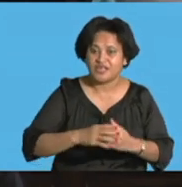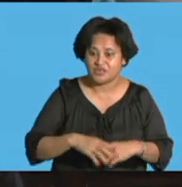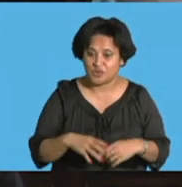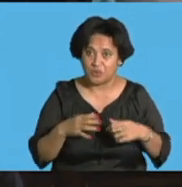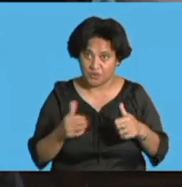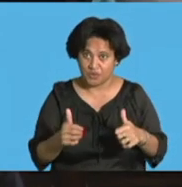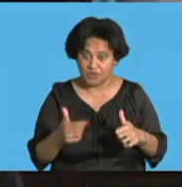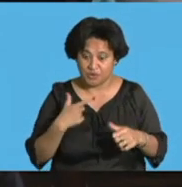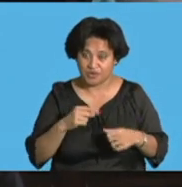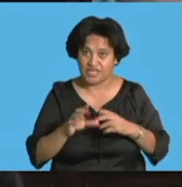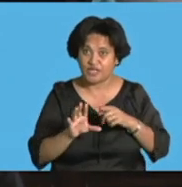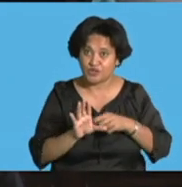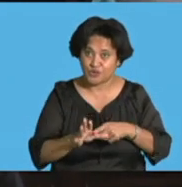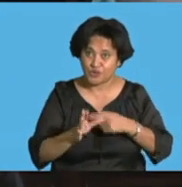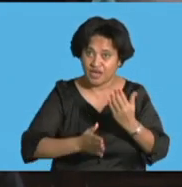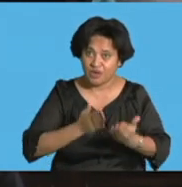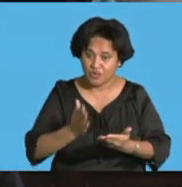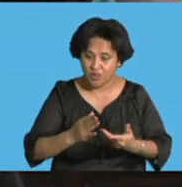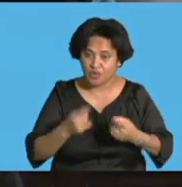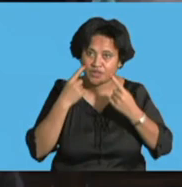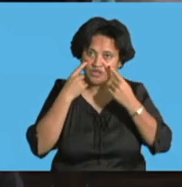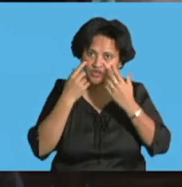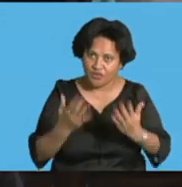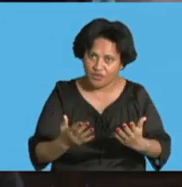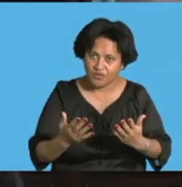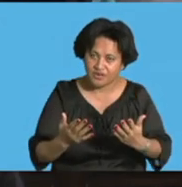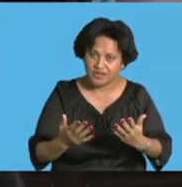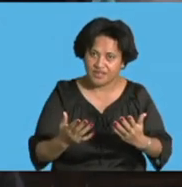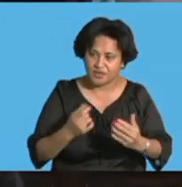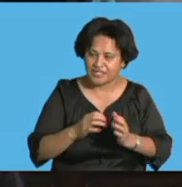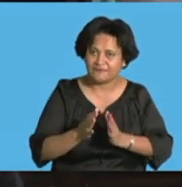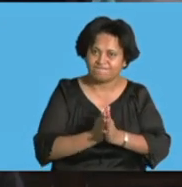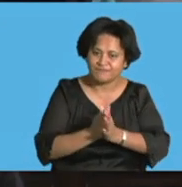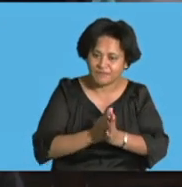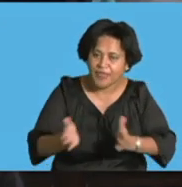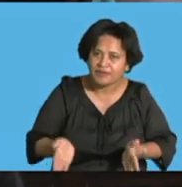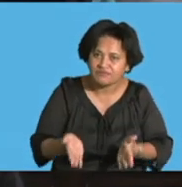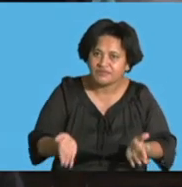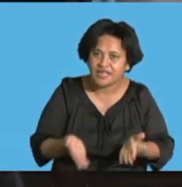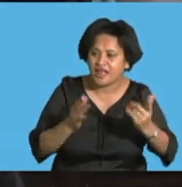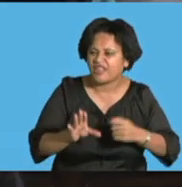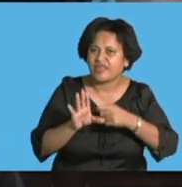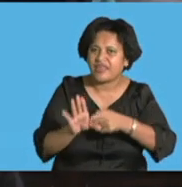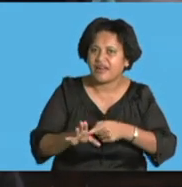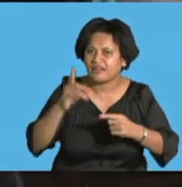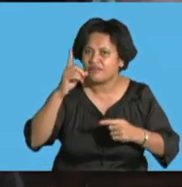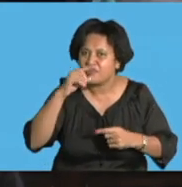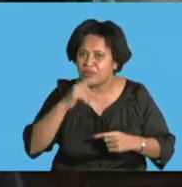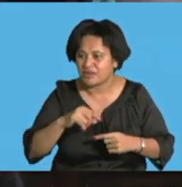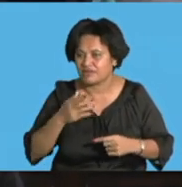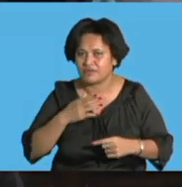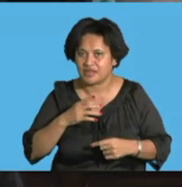on the achievements of young Fijians throughout our country. This will definitely encourage our younger generations to strive